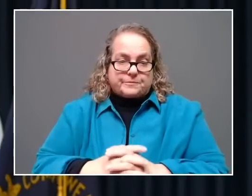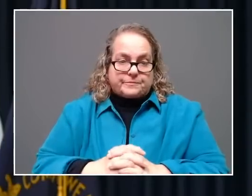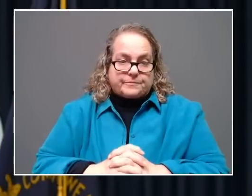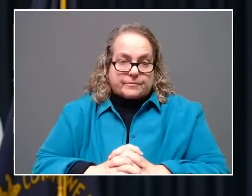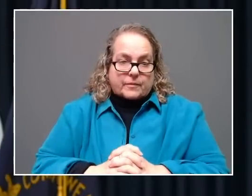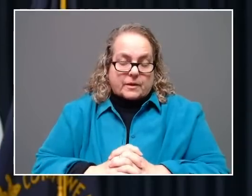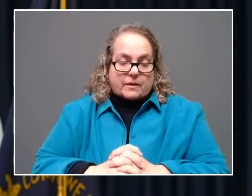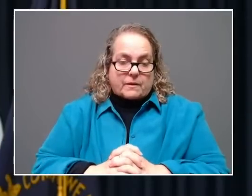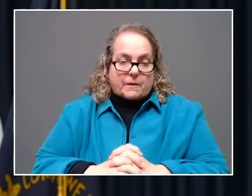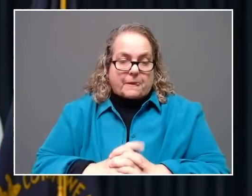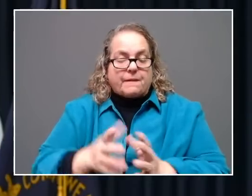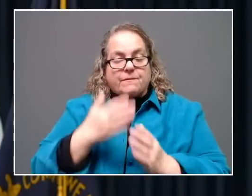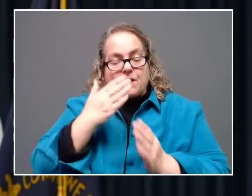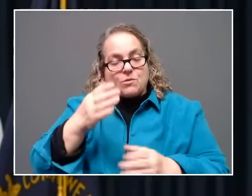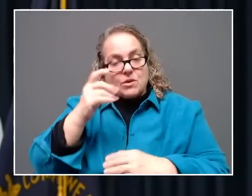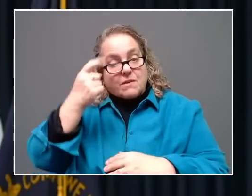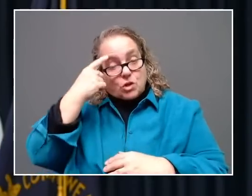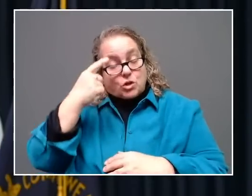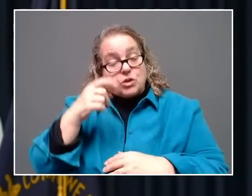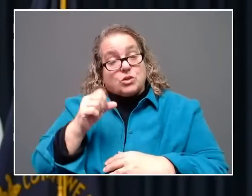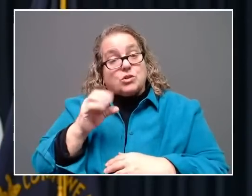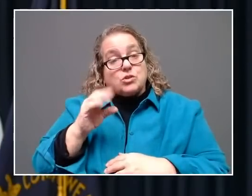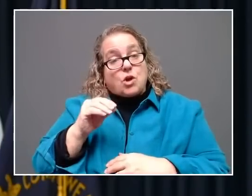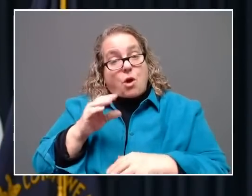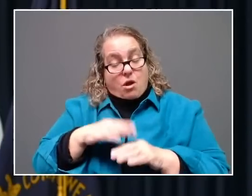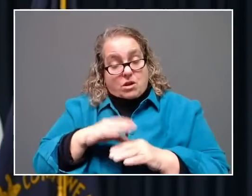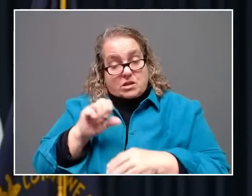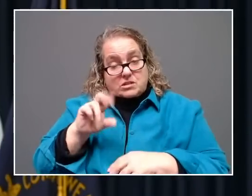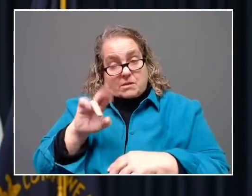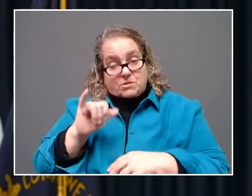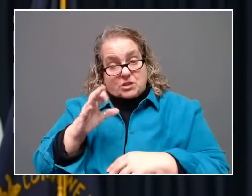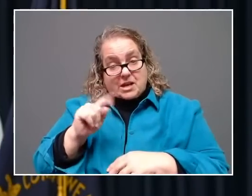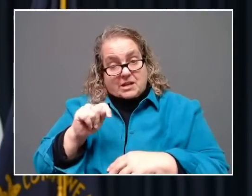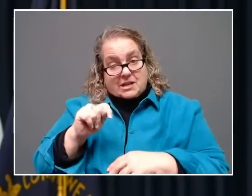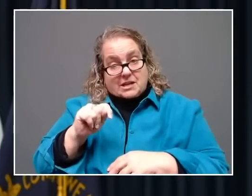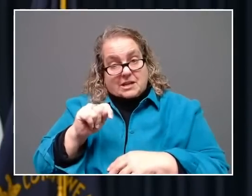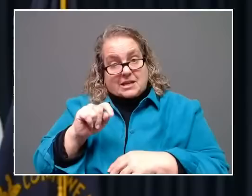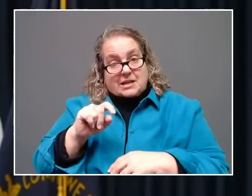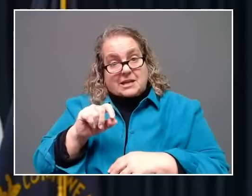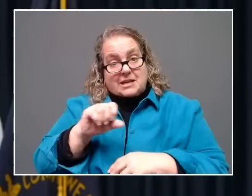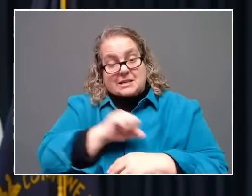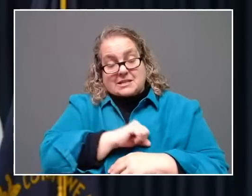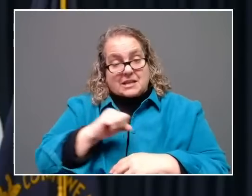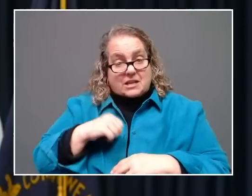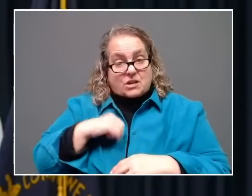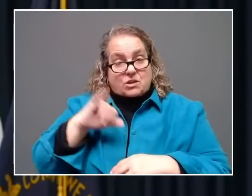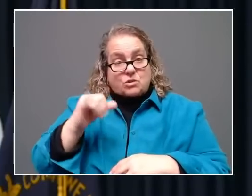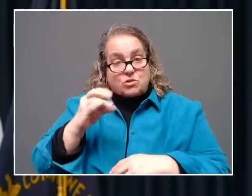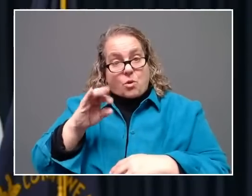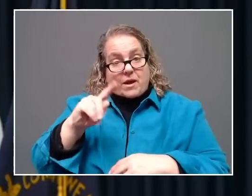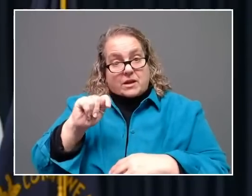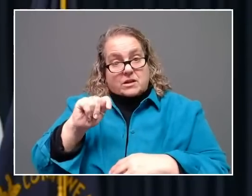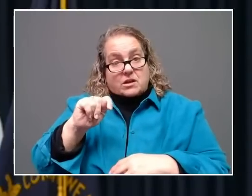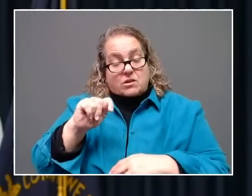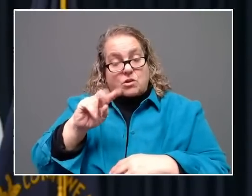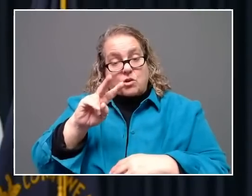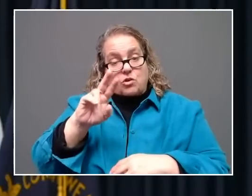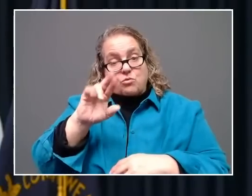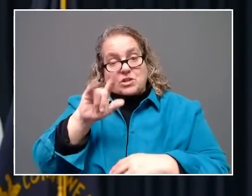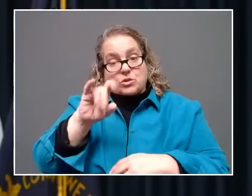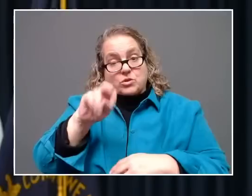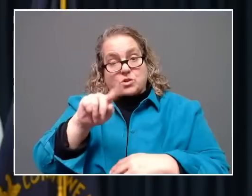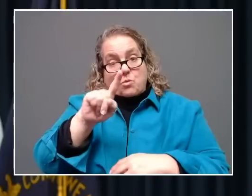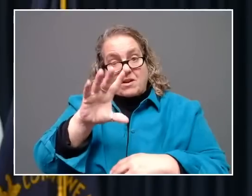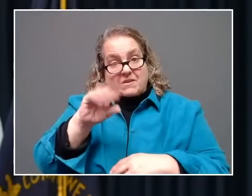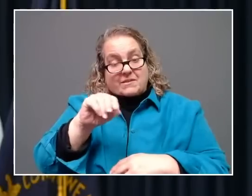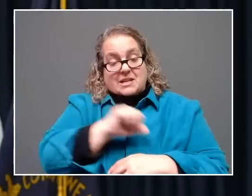Hey, Governor. So on the subject of Senate Joint Resolution 150, Senator Stivers put out a statement today saying